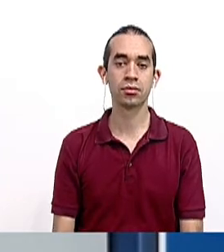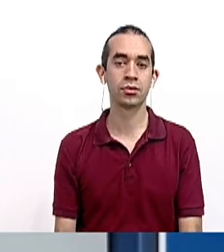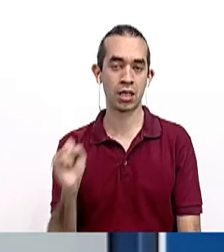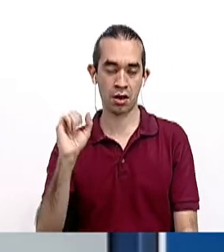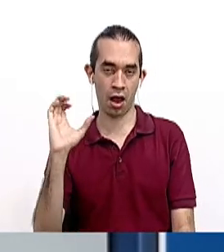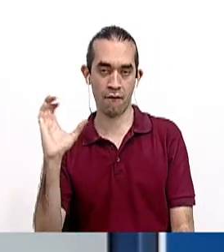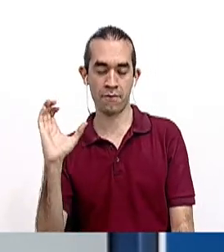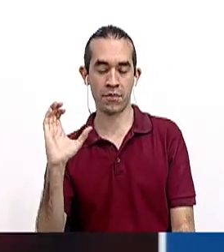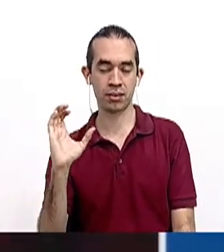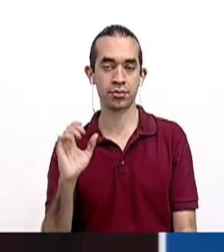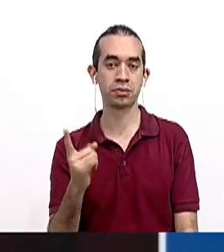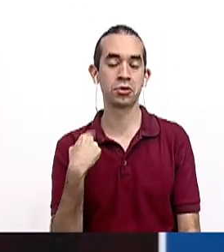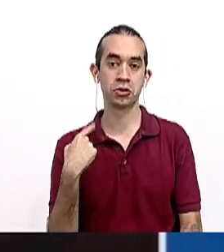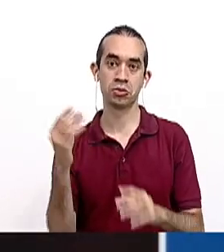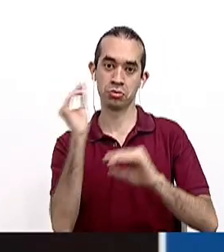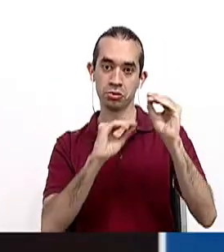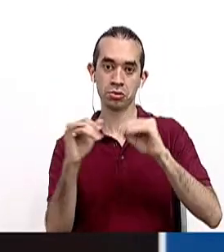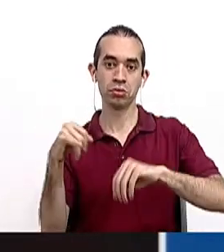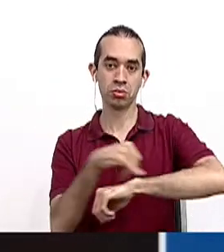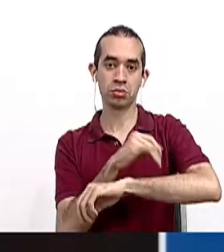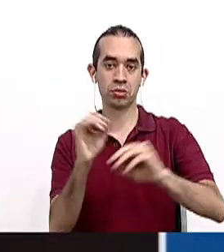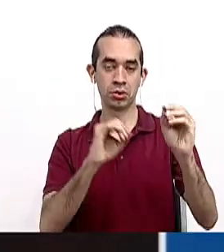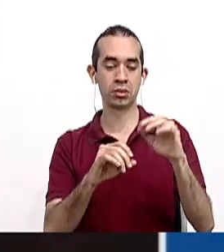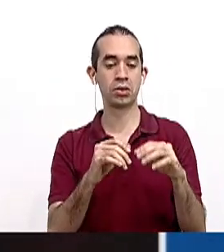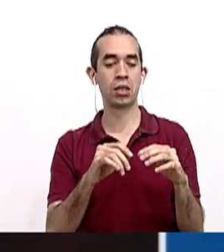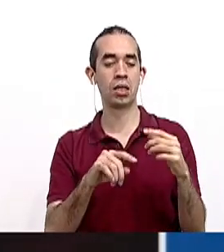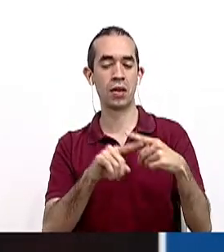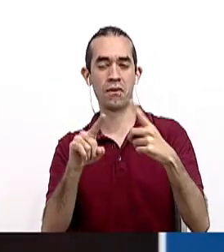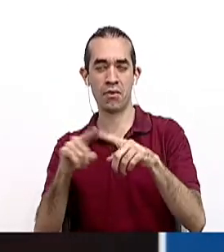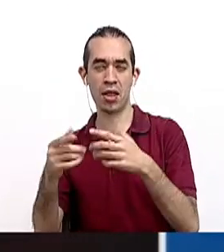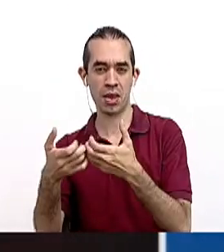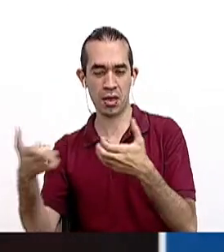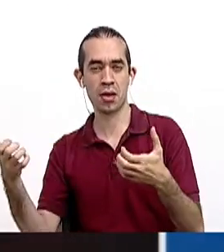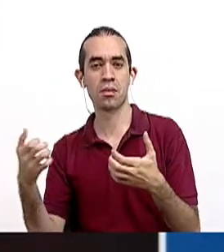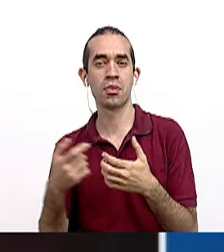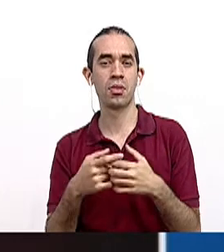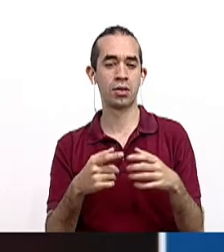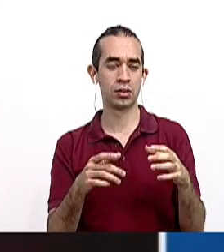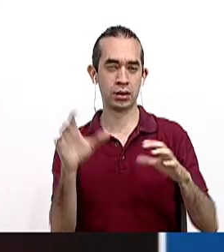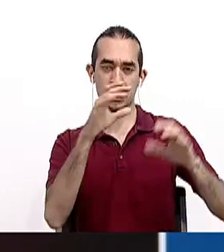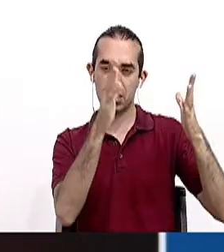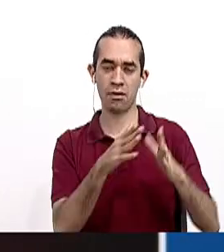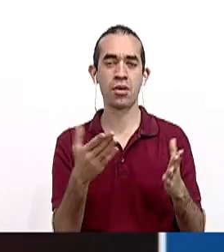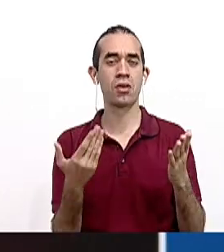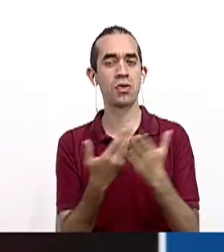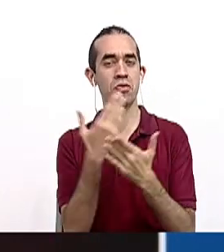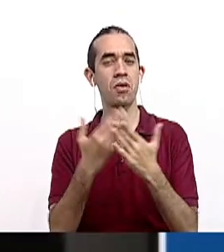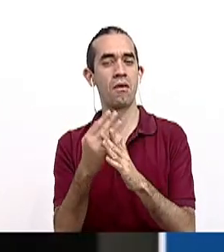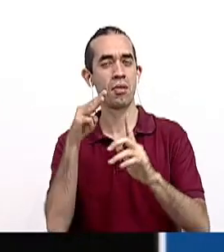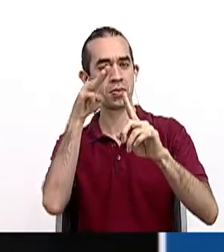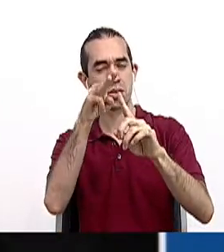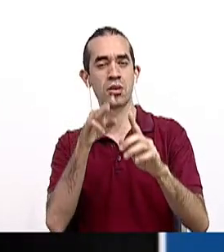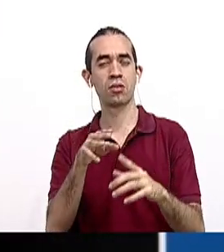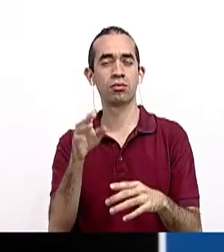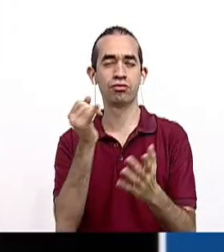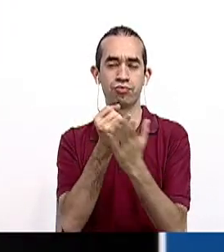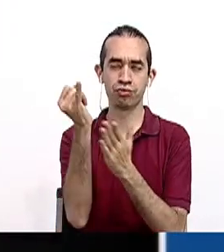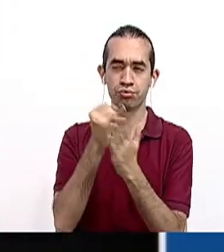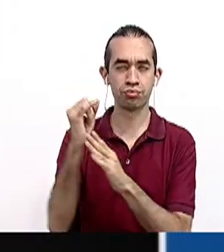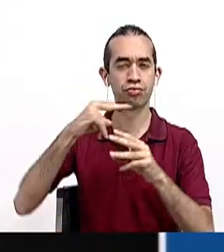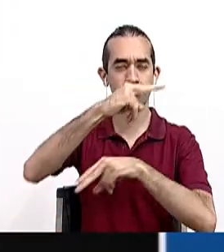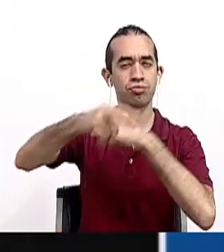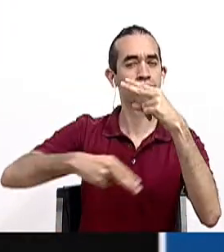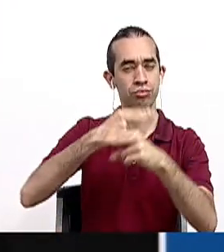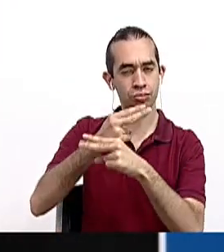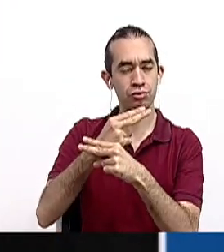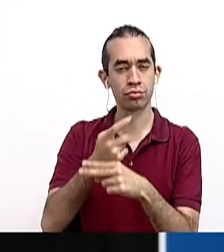test hardware, work side by side with talented scientists, and design new missions for space exploration. I